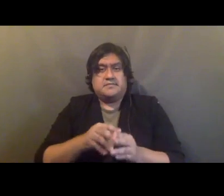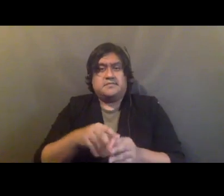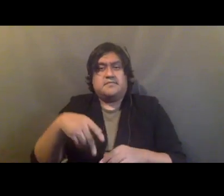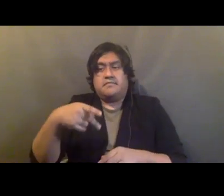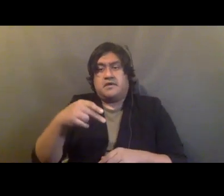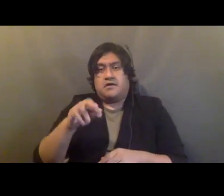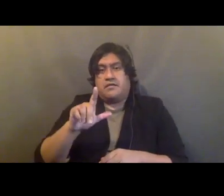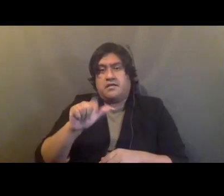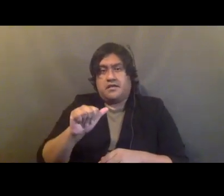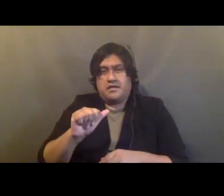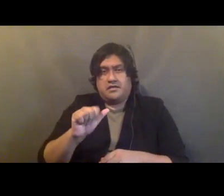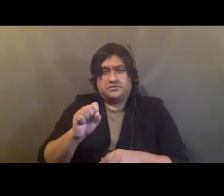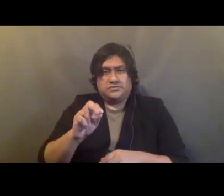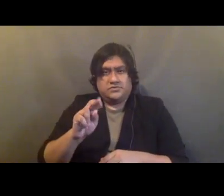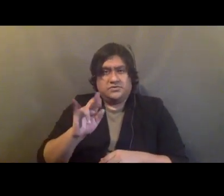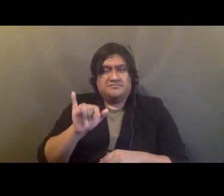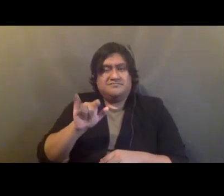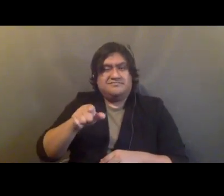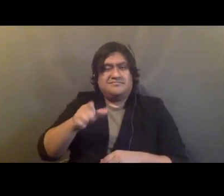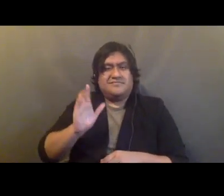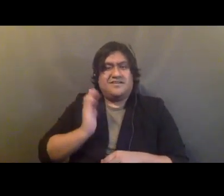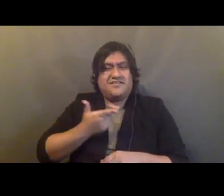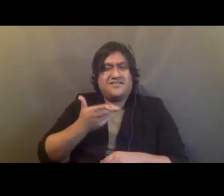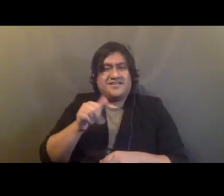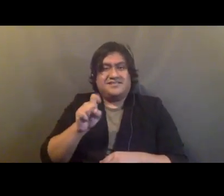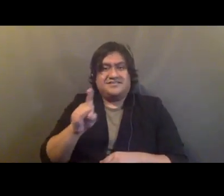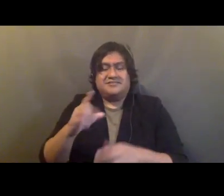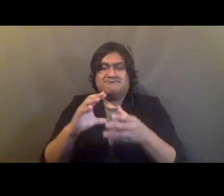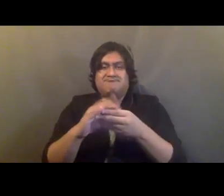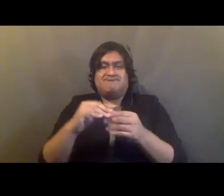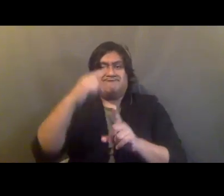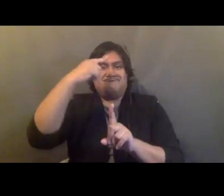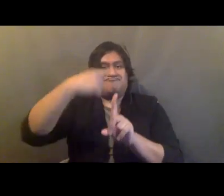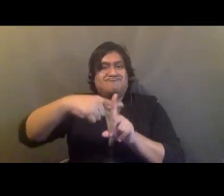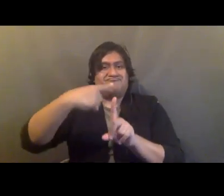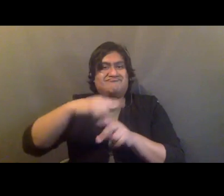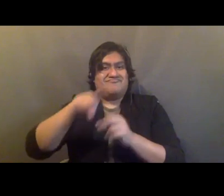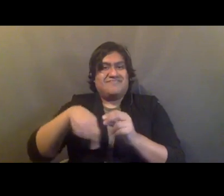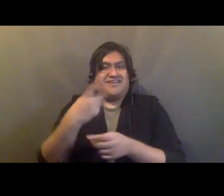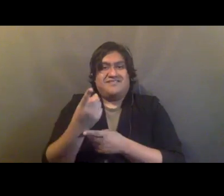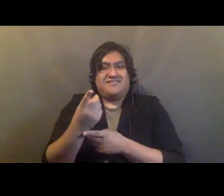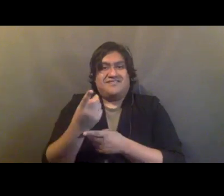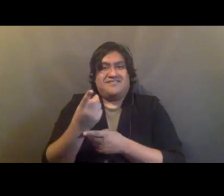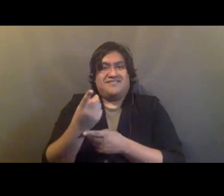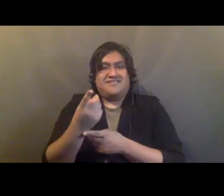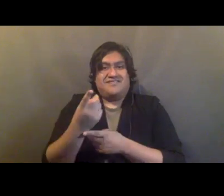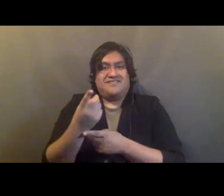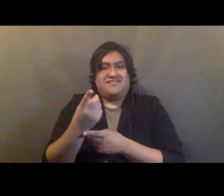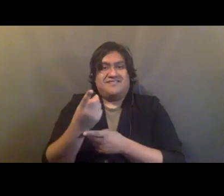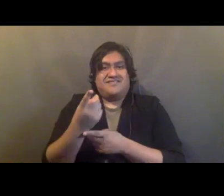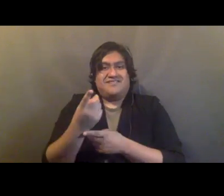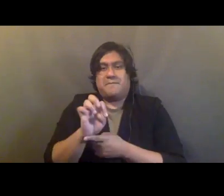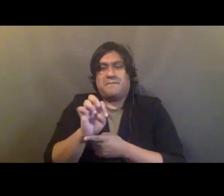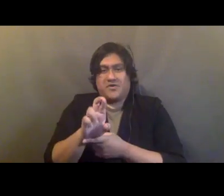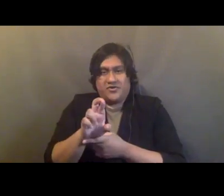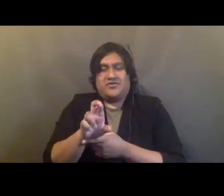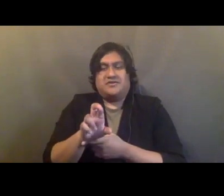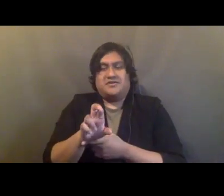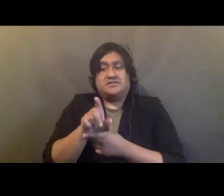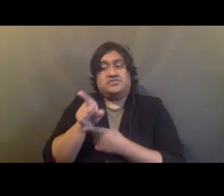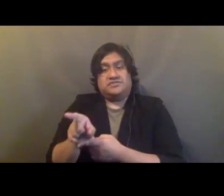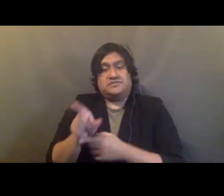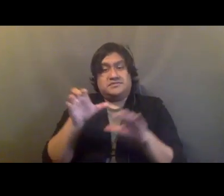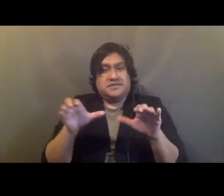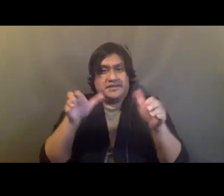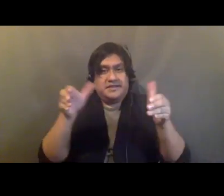guest, spoke highly of Dr. Weimer, as Dr. Weimer did an intro to Paria's